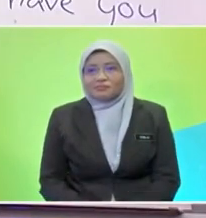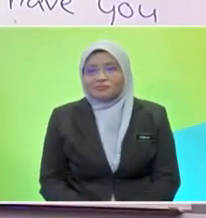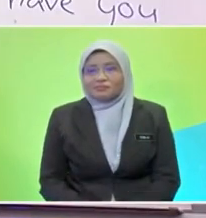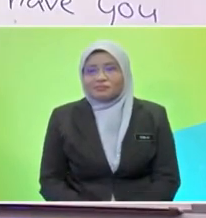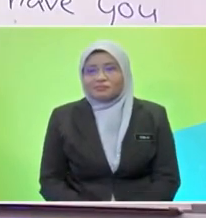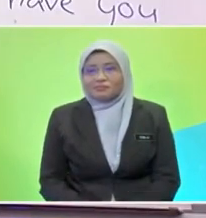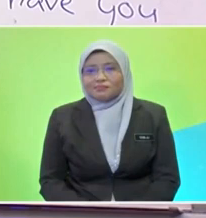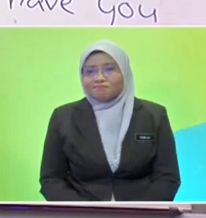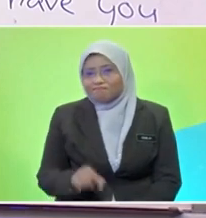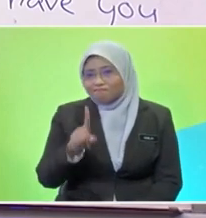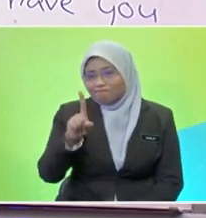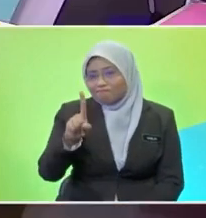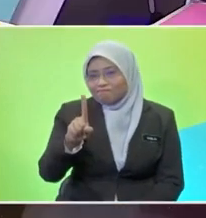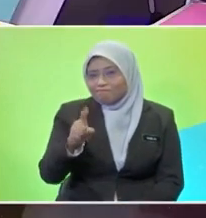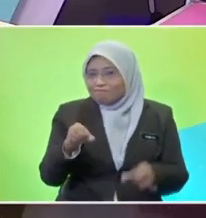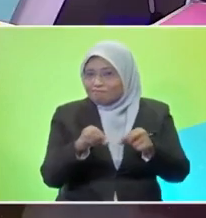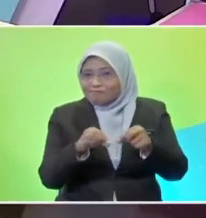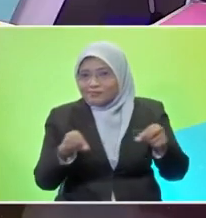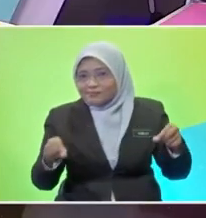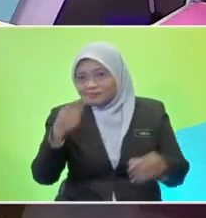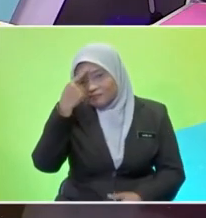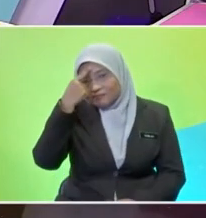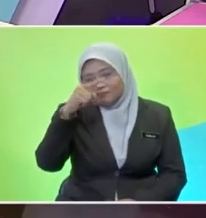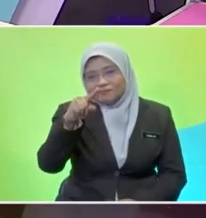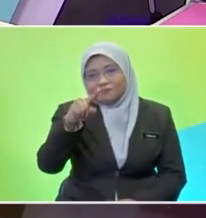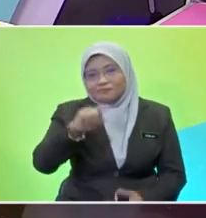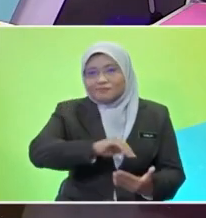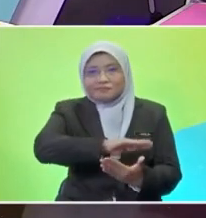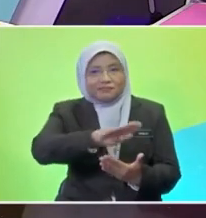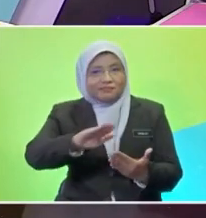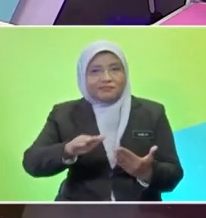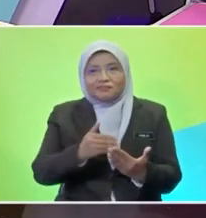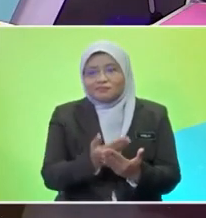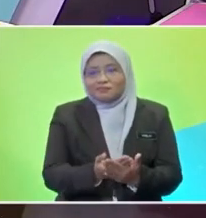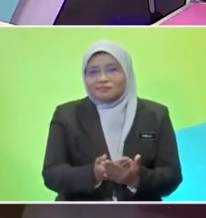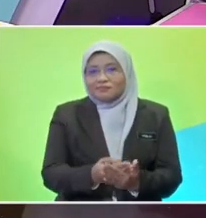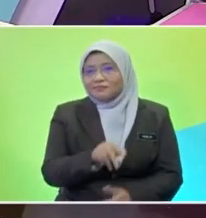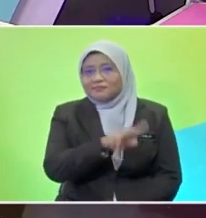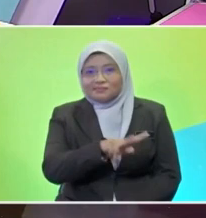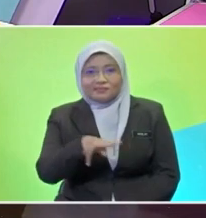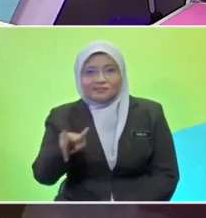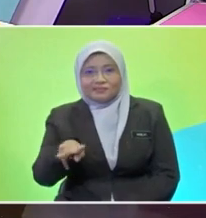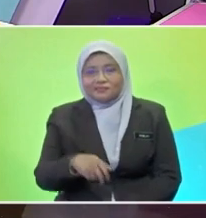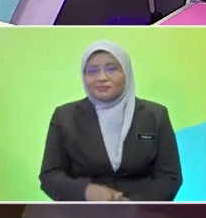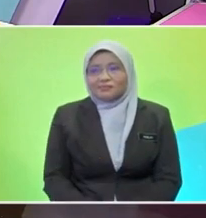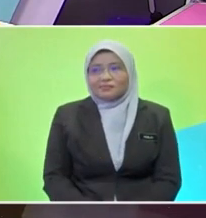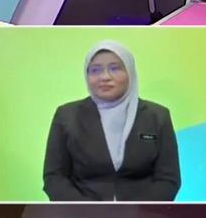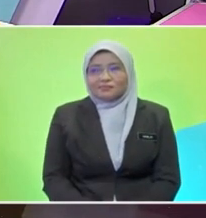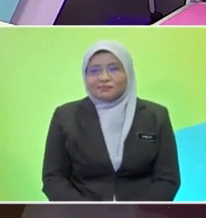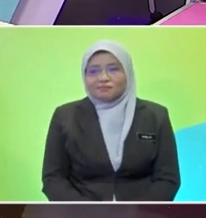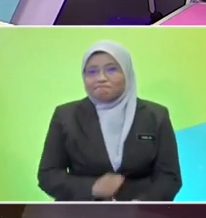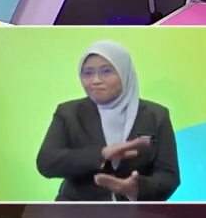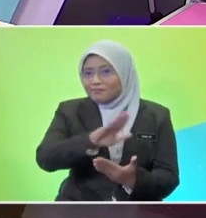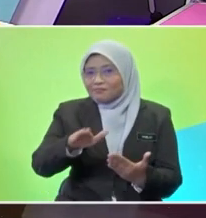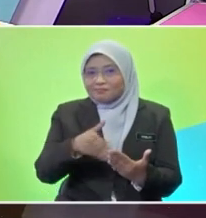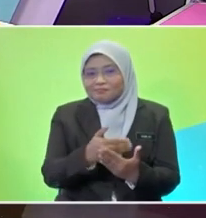for every one of them. One note stick for every one of you. So, I'll put one here. And, oh, look at this